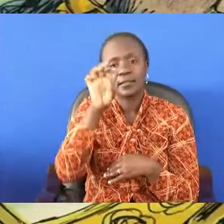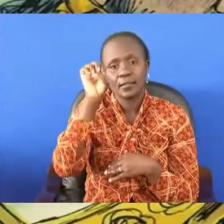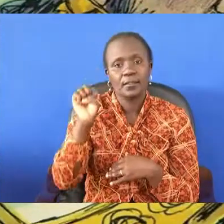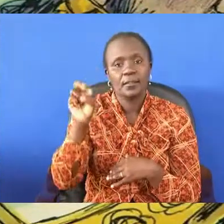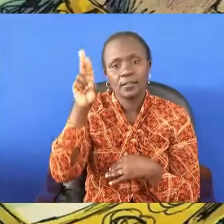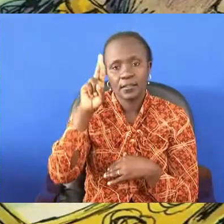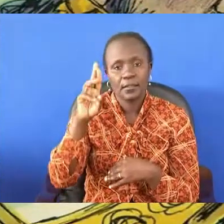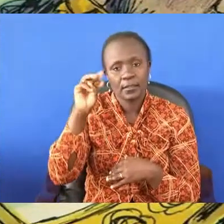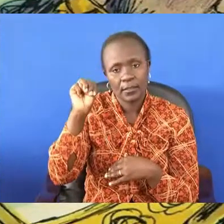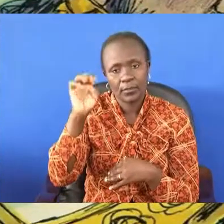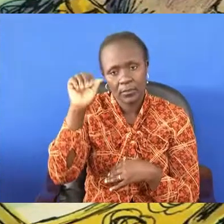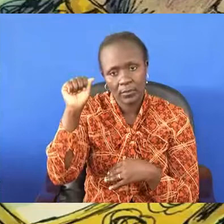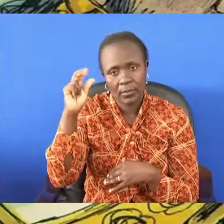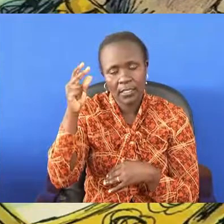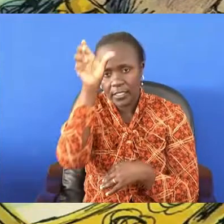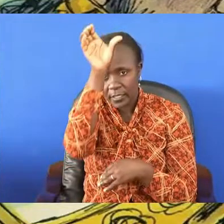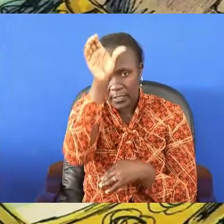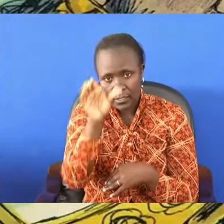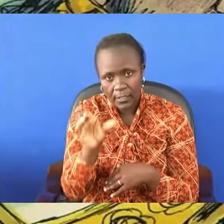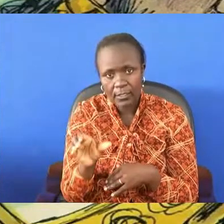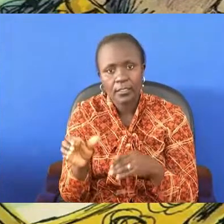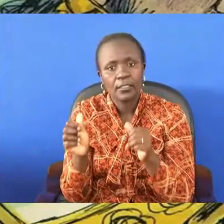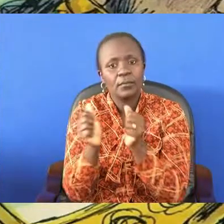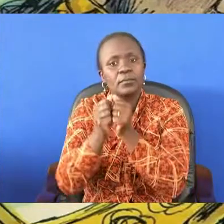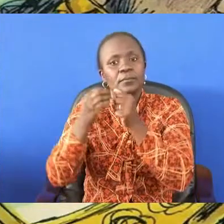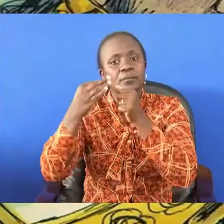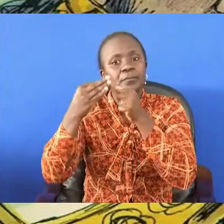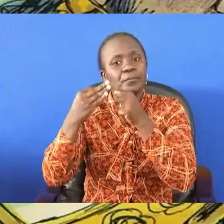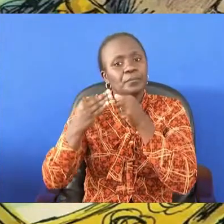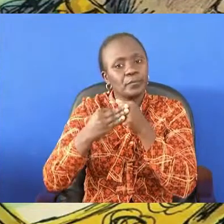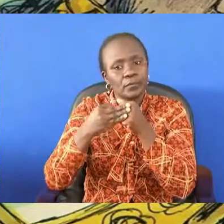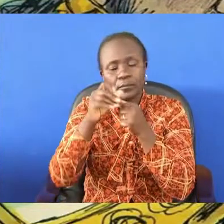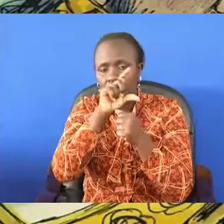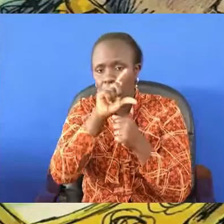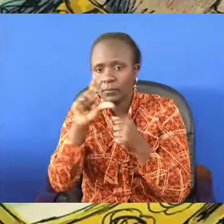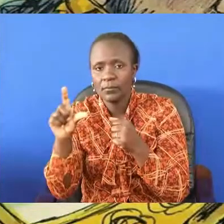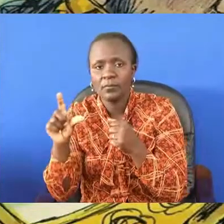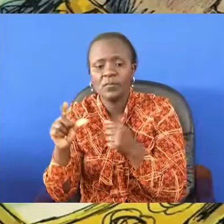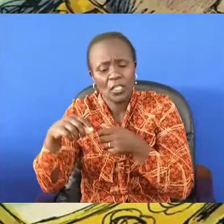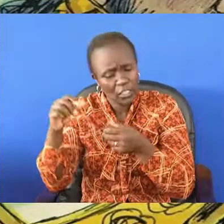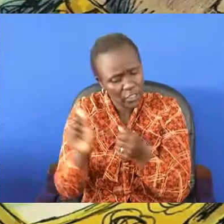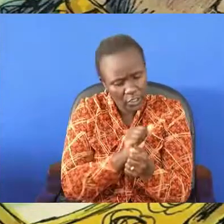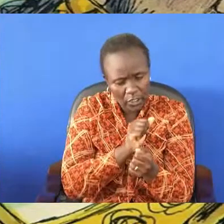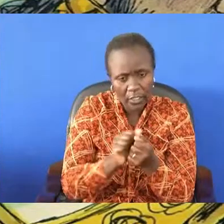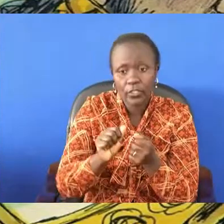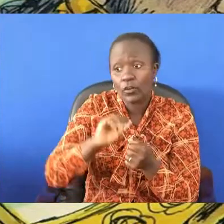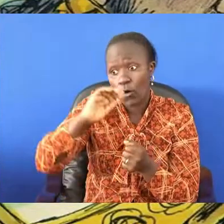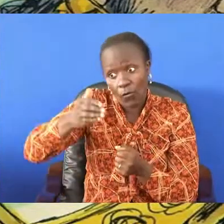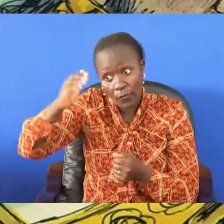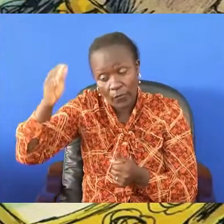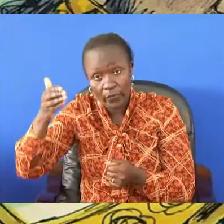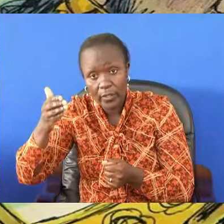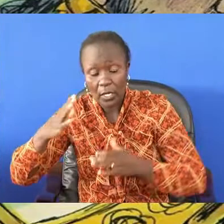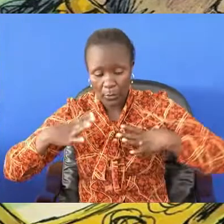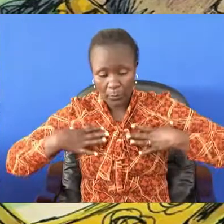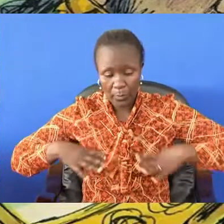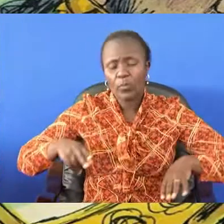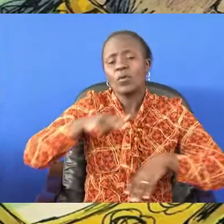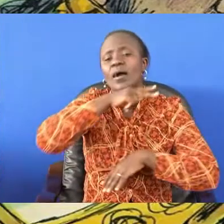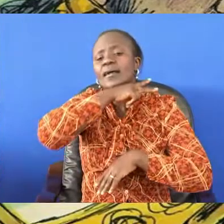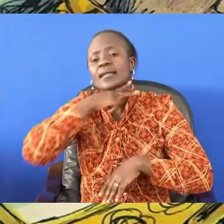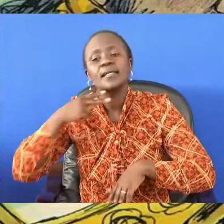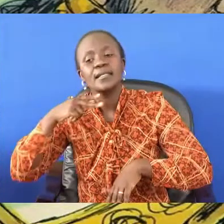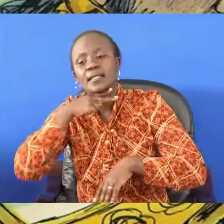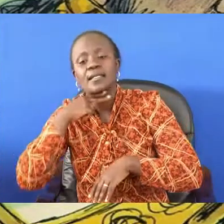verse 15 to 18, when God saved him. During the destruction of the city, when people were killed,